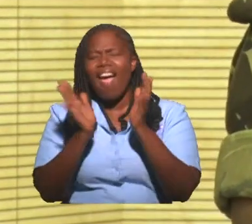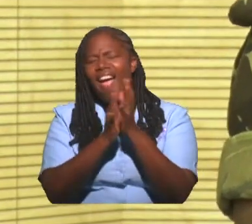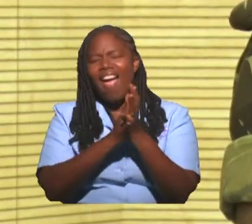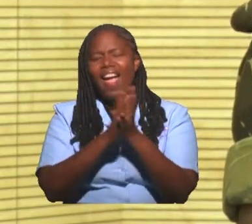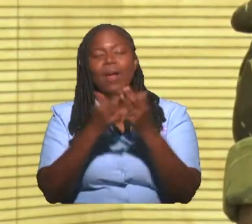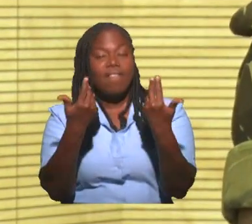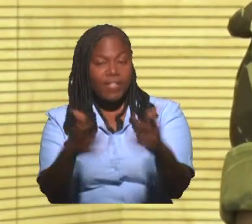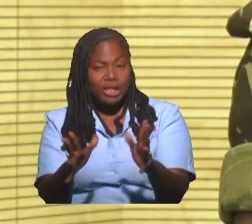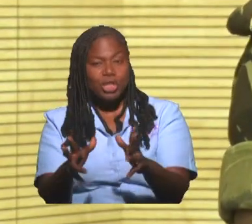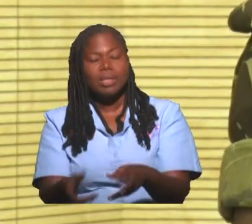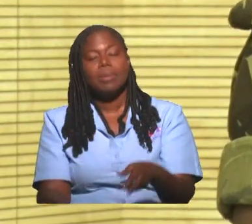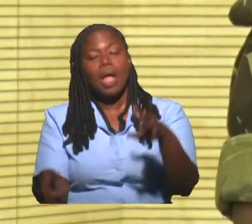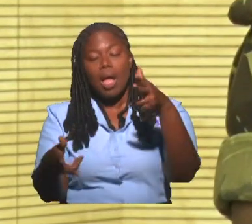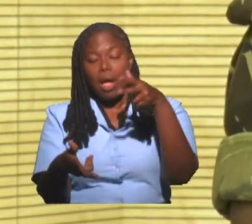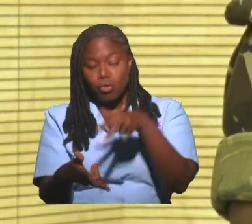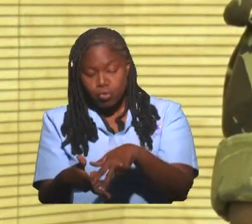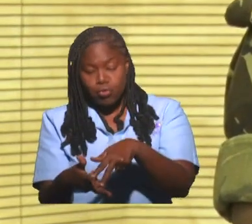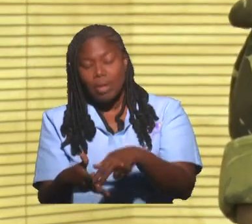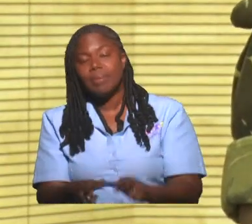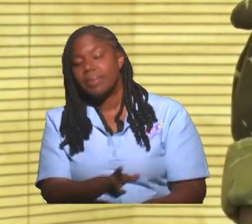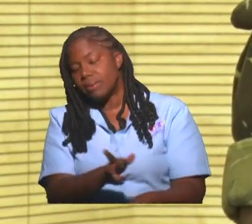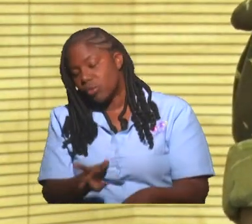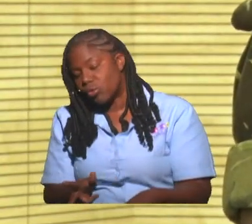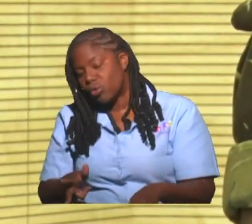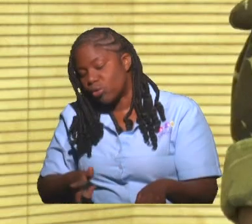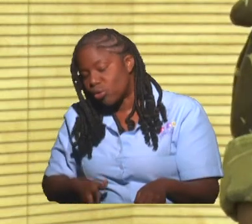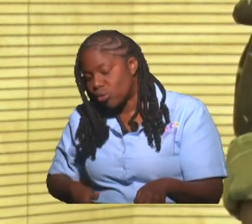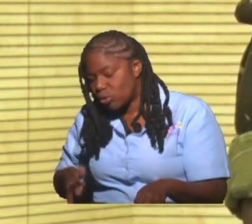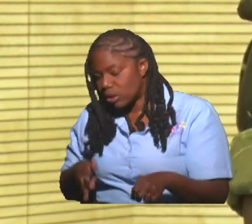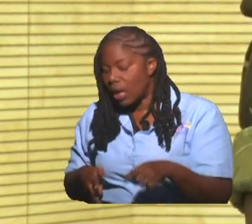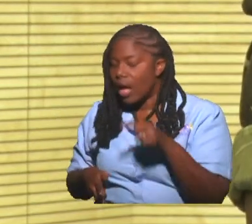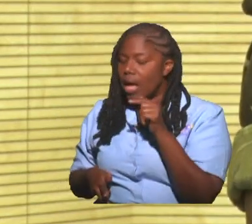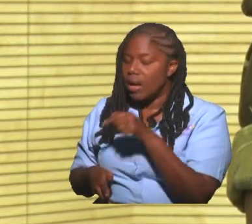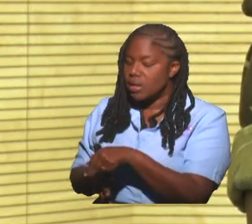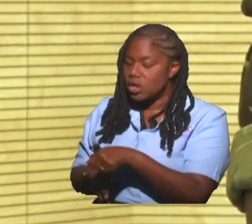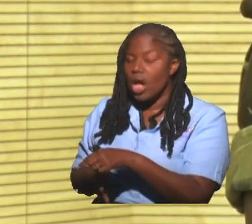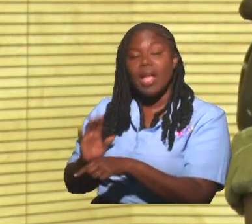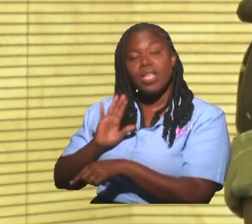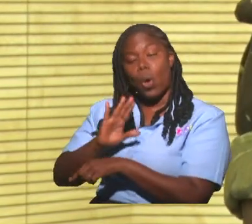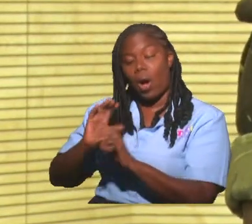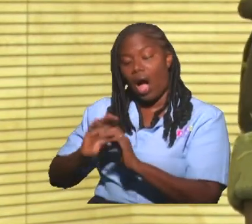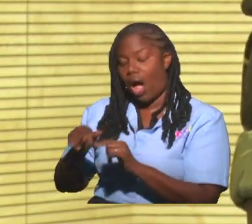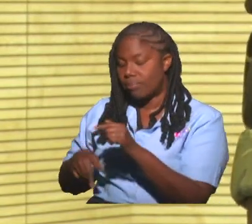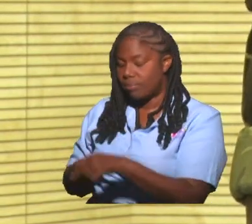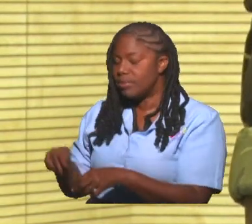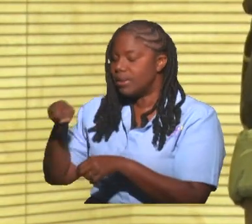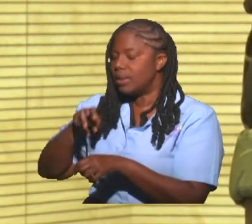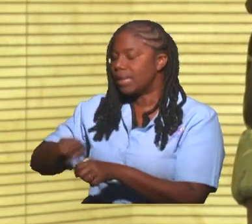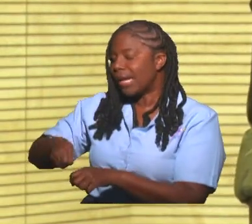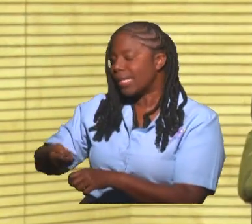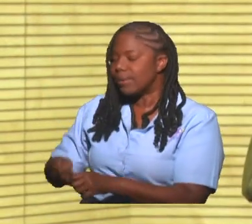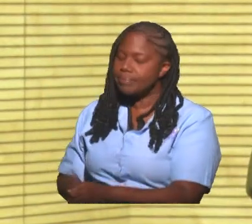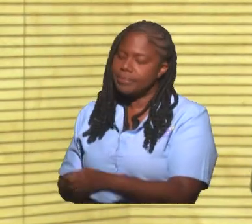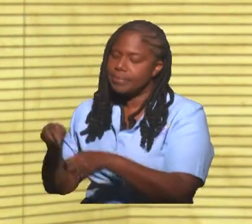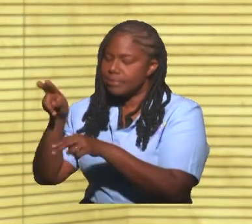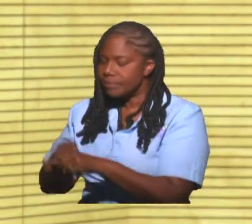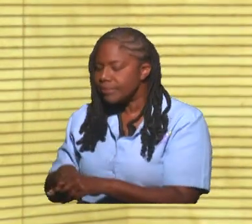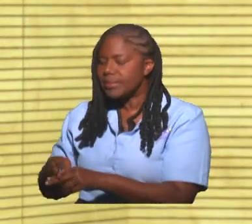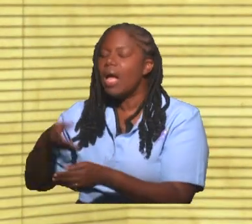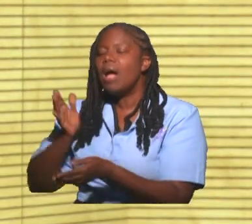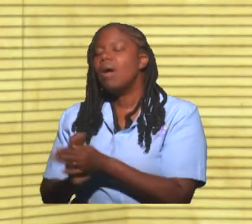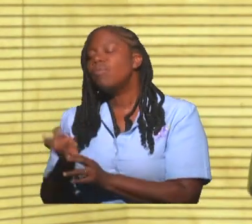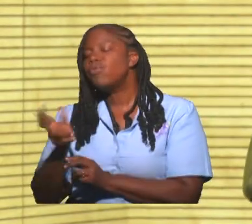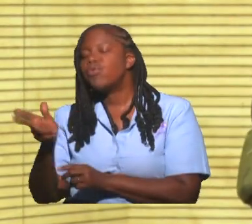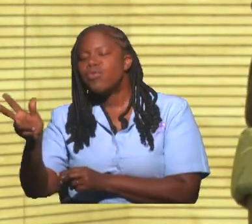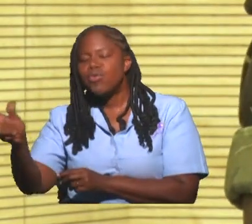to the same venue that you parked your vehicle, and then take your vehicle and leave. Now, some of the questions that